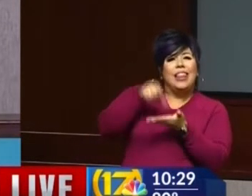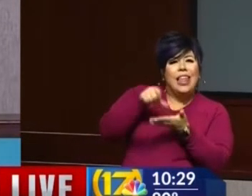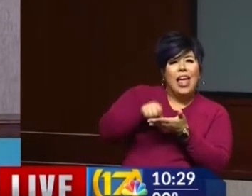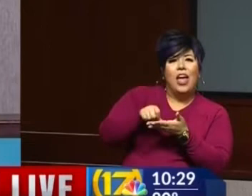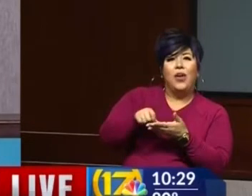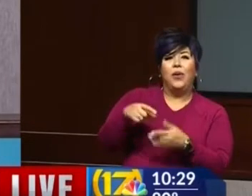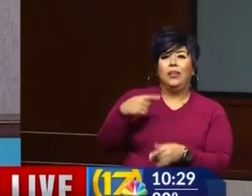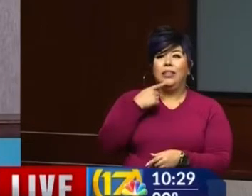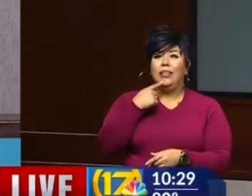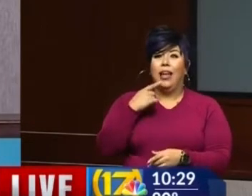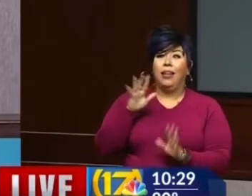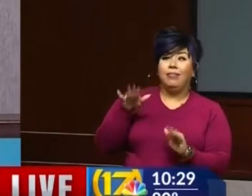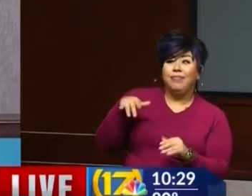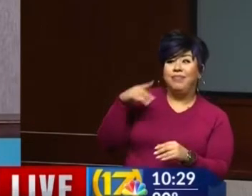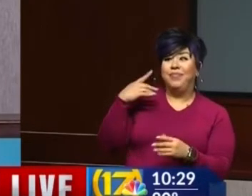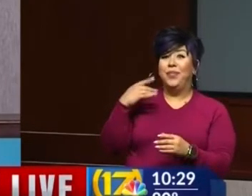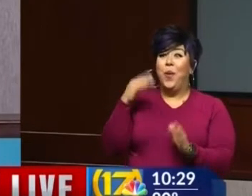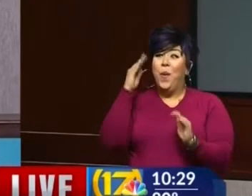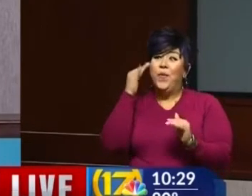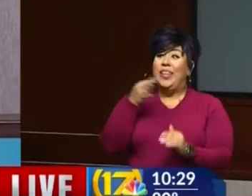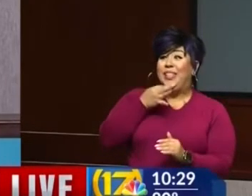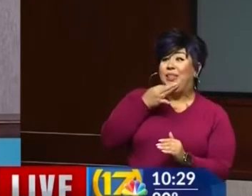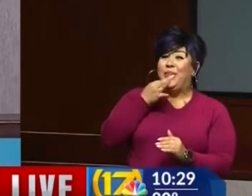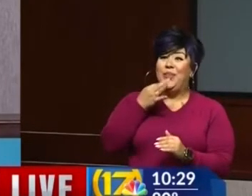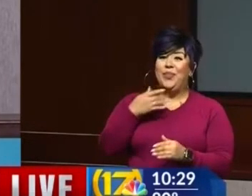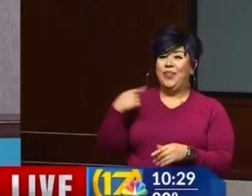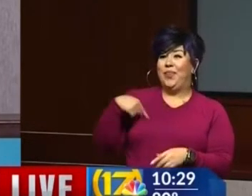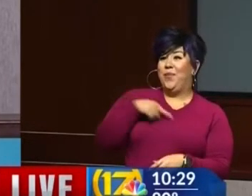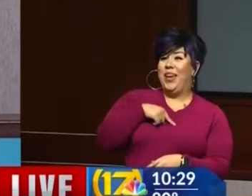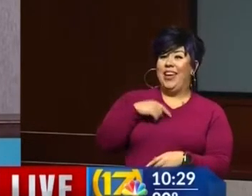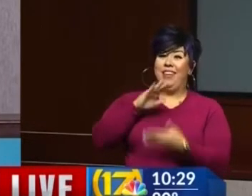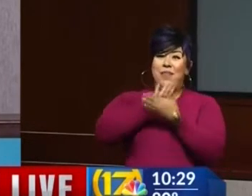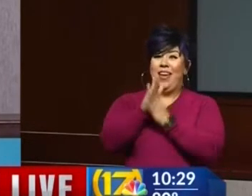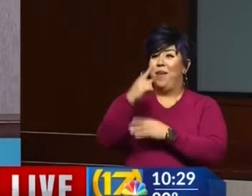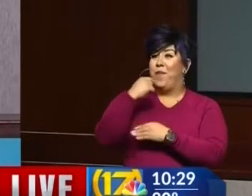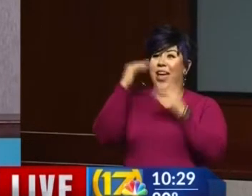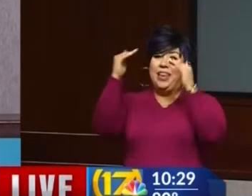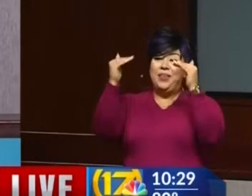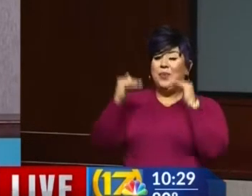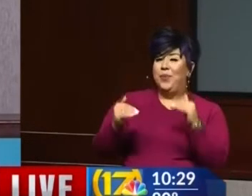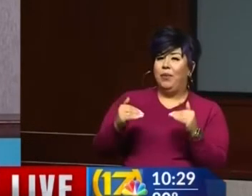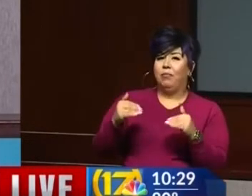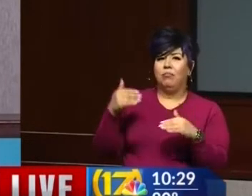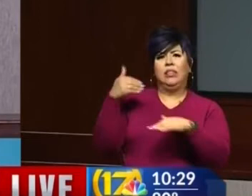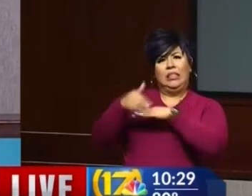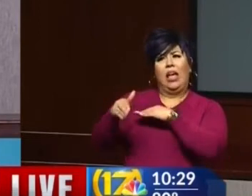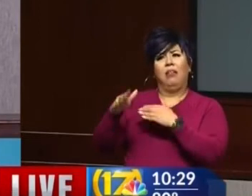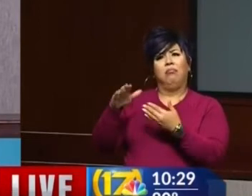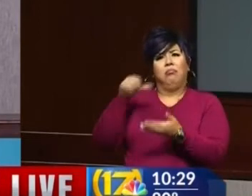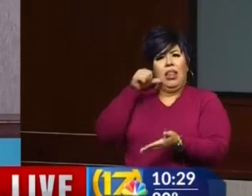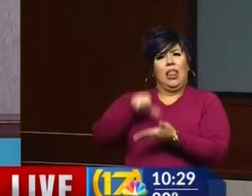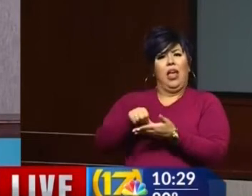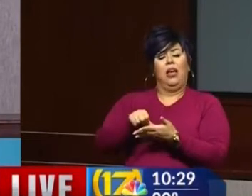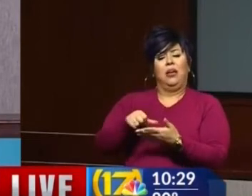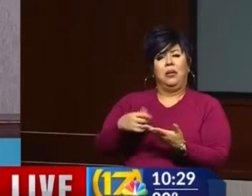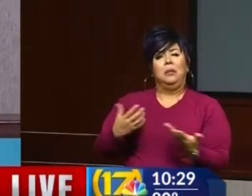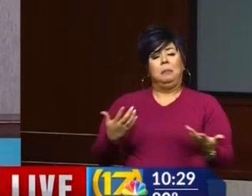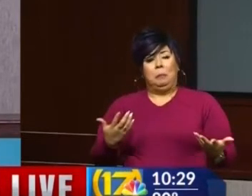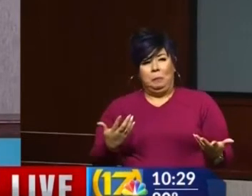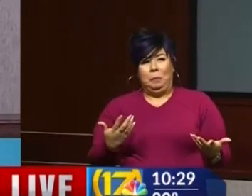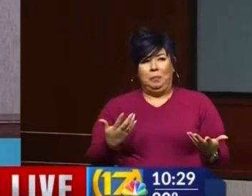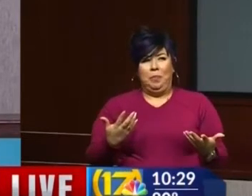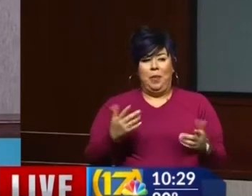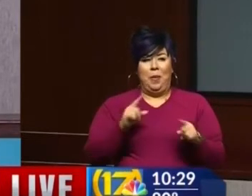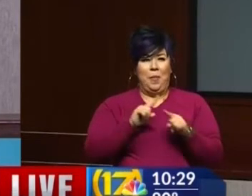county might be able to move into the red tier as soon as the next 2 weeks. But with this